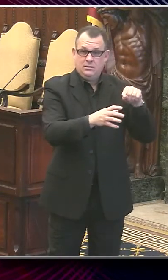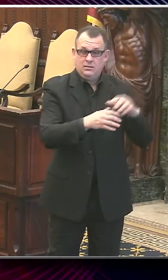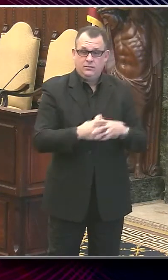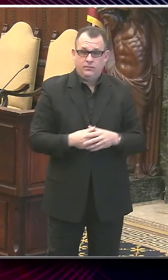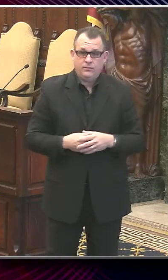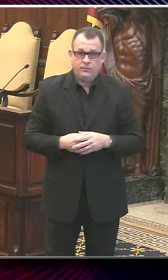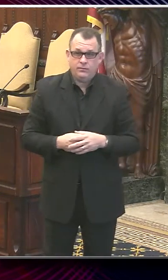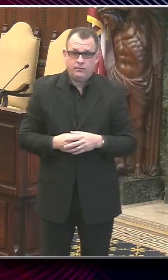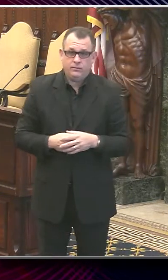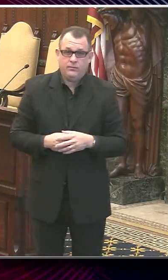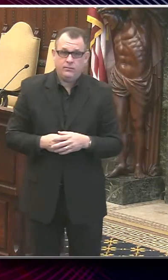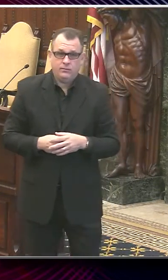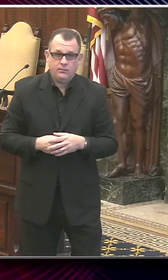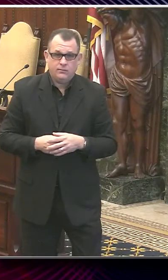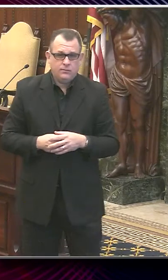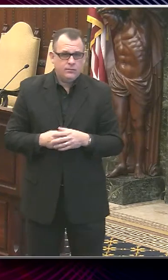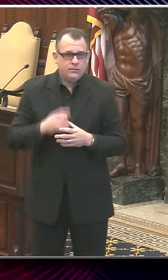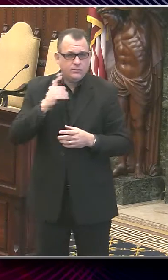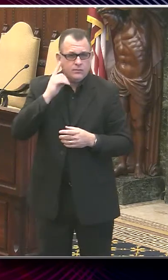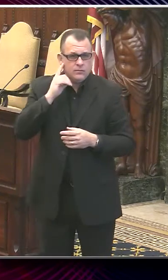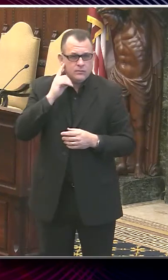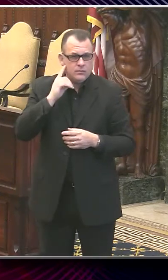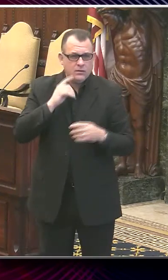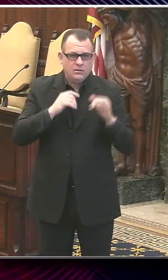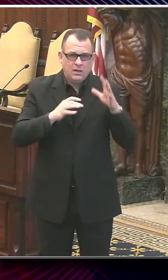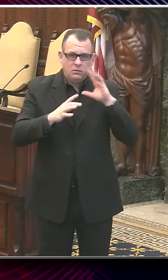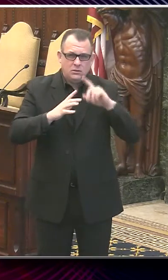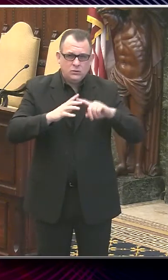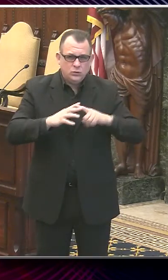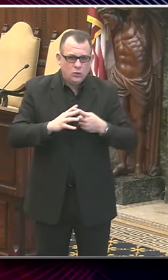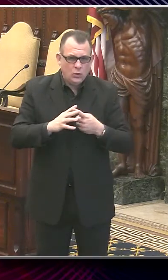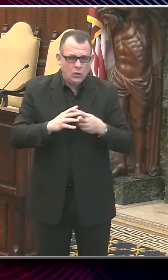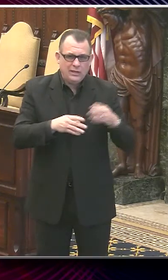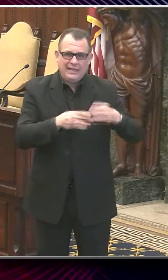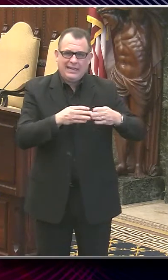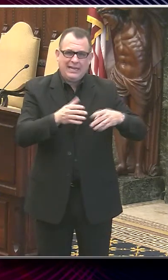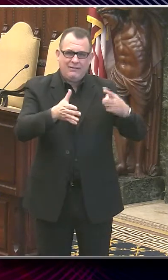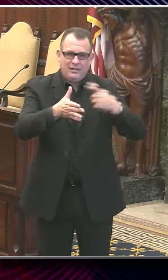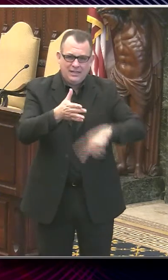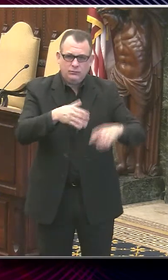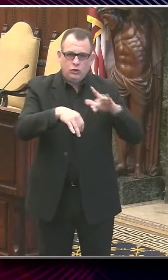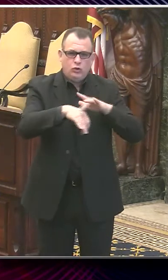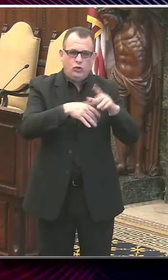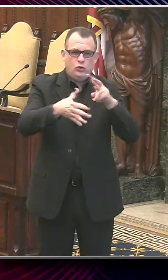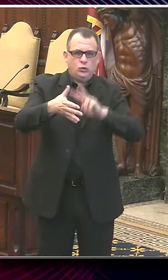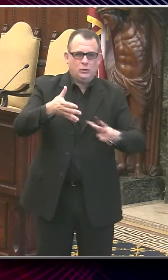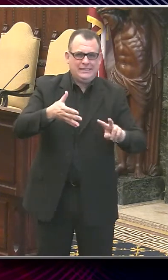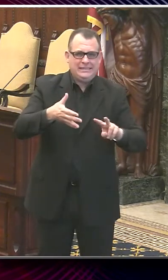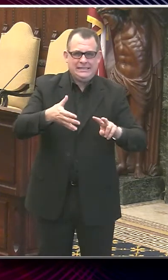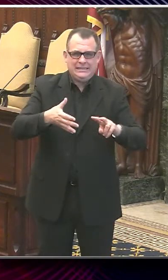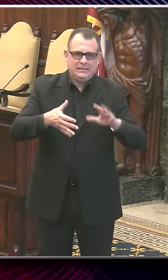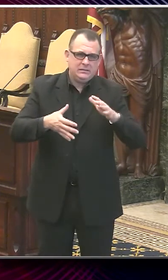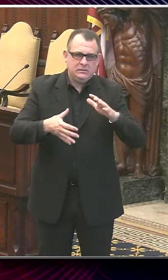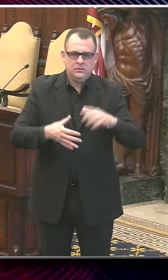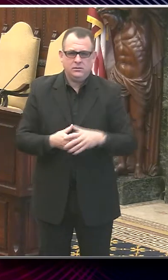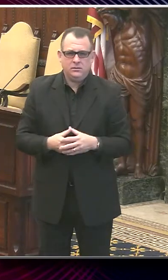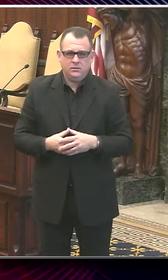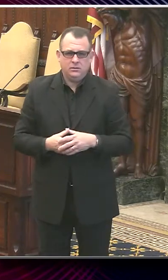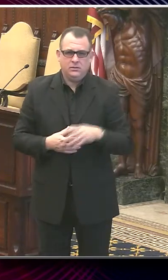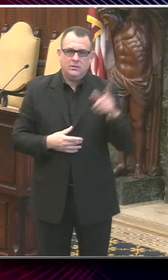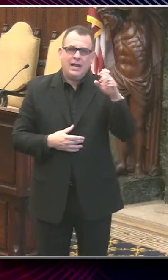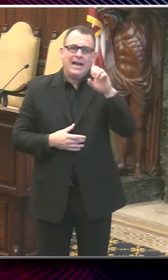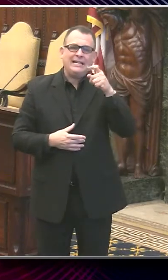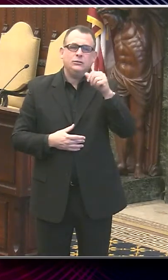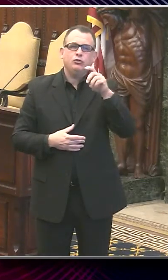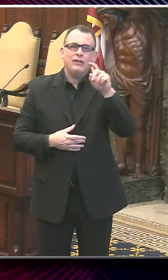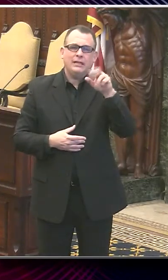Convention Center. That will start either late next week or early the following week. It'll be at the Esperanza Academy Charter